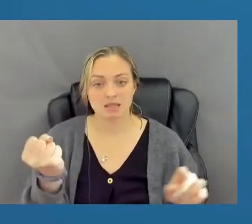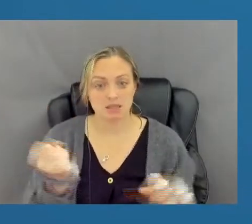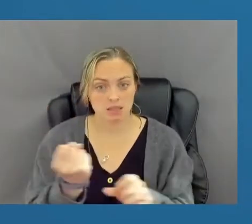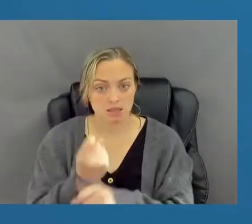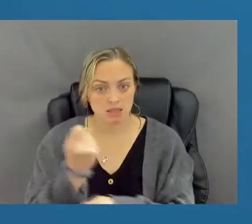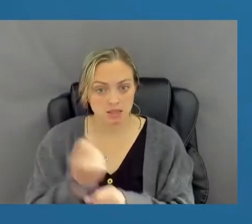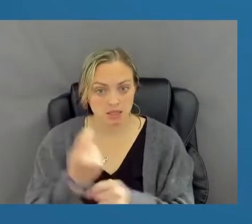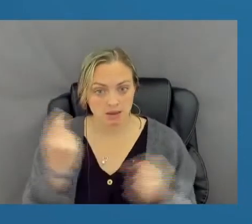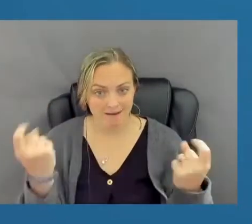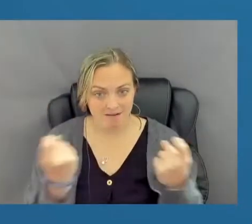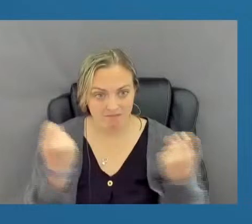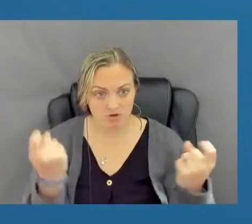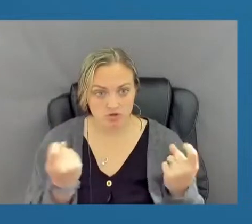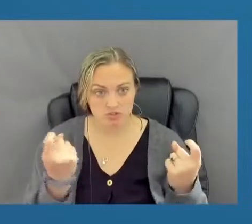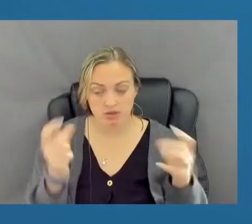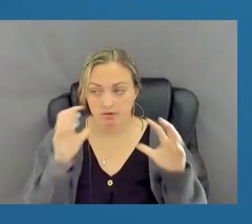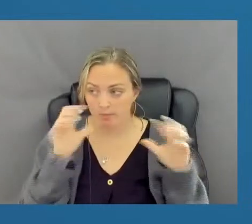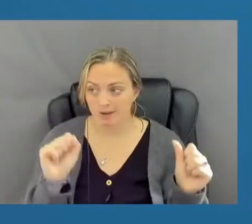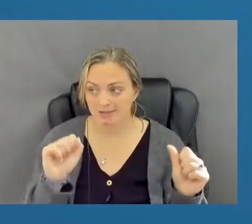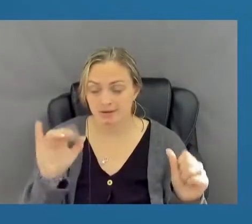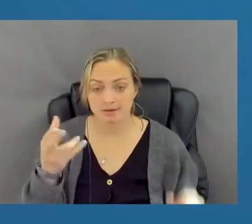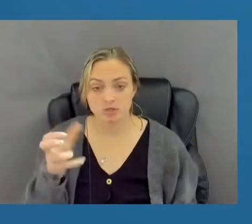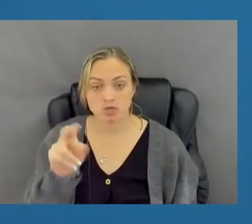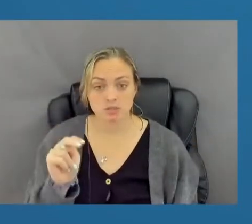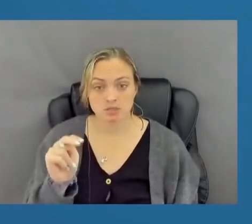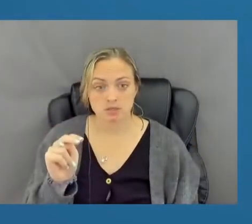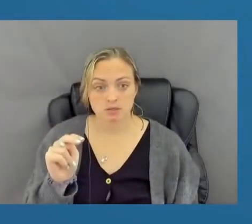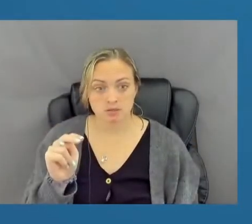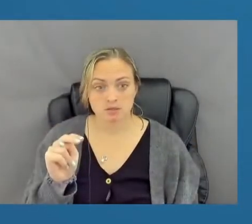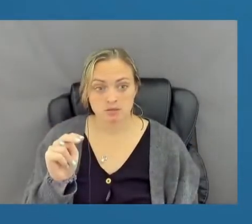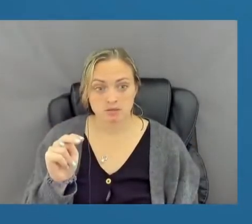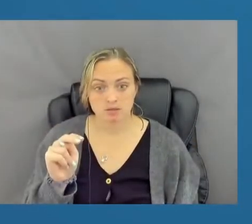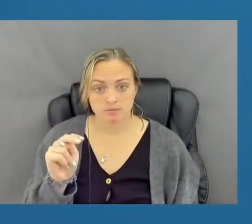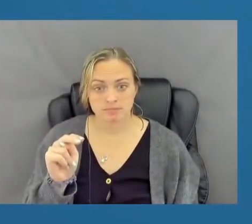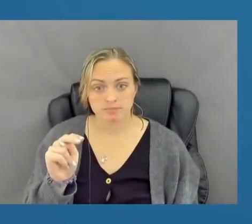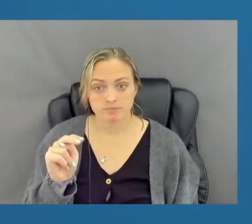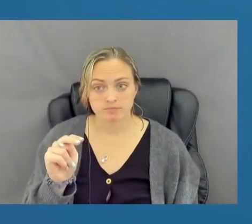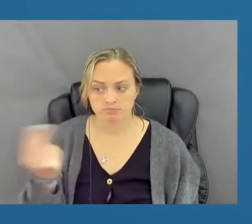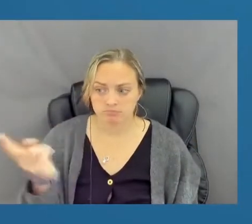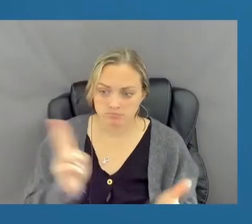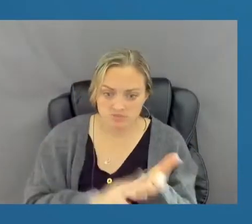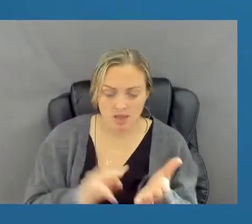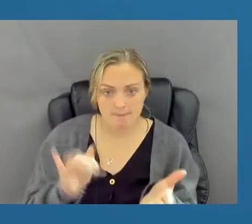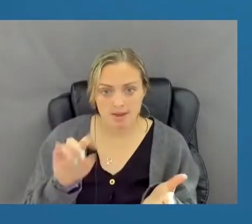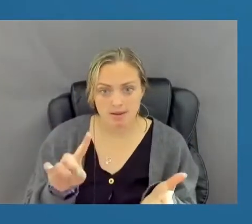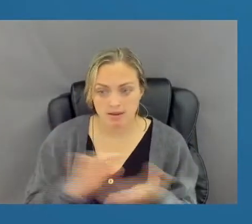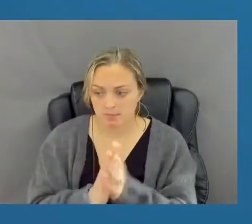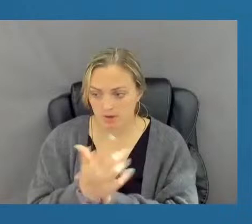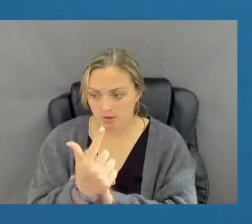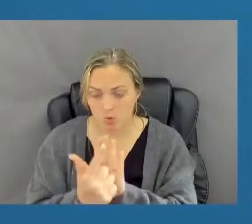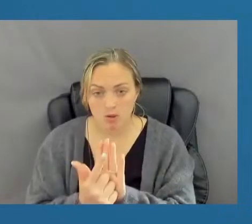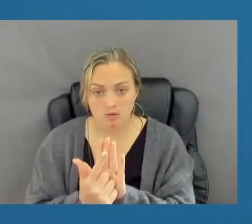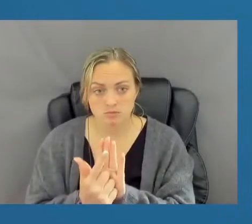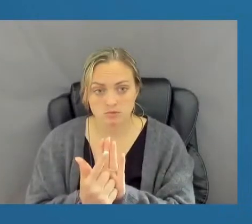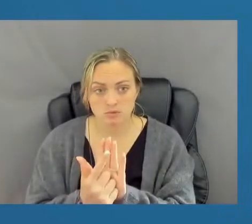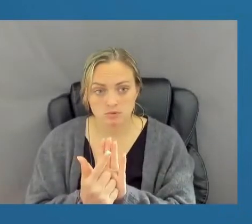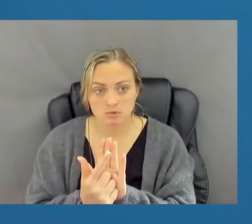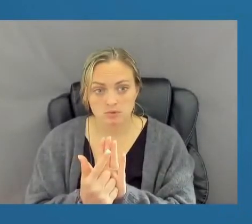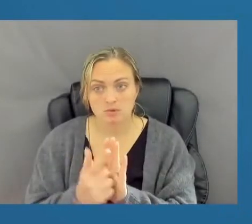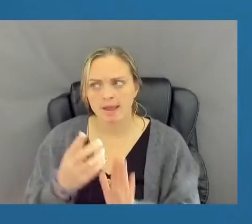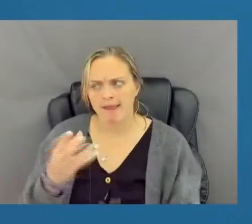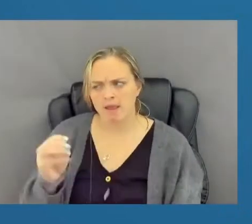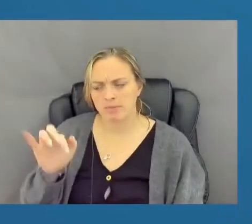when President Johnson signed Medicaid into law. He also did